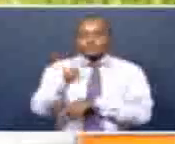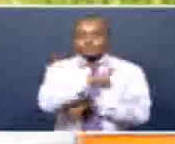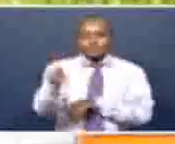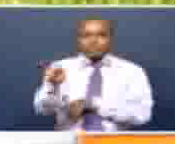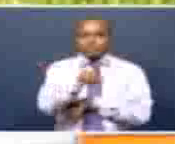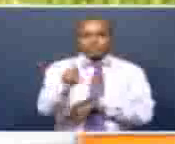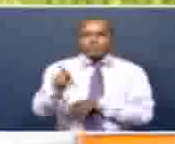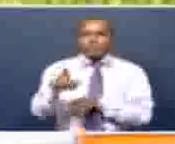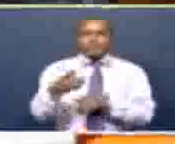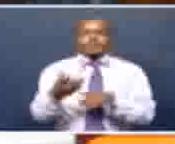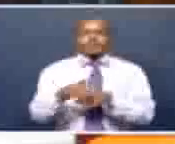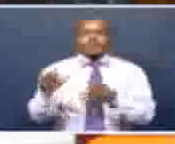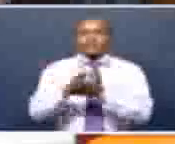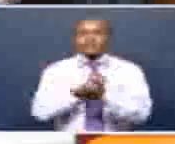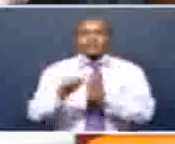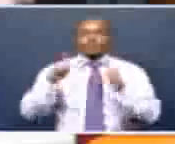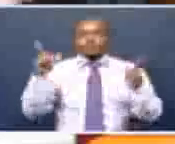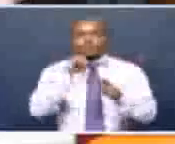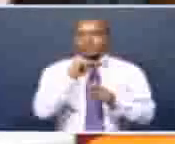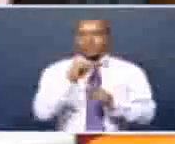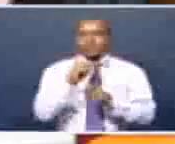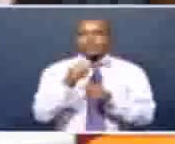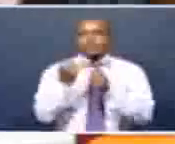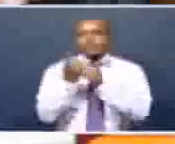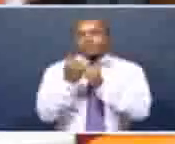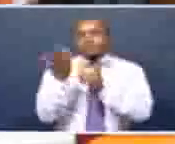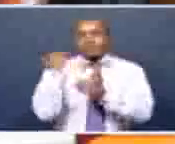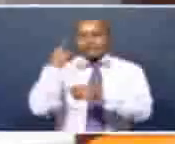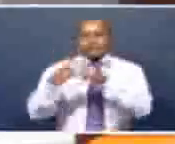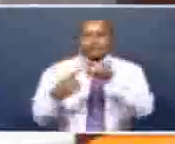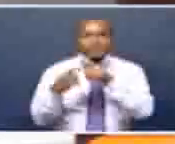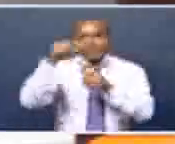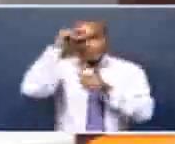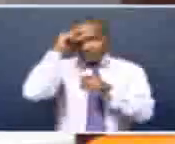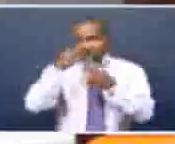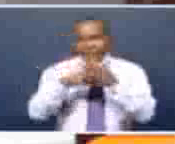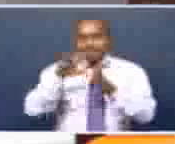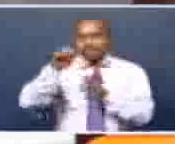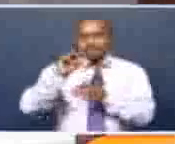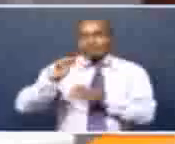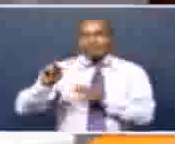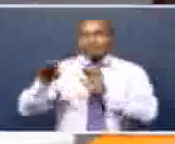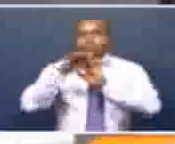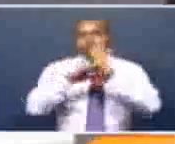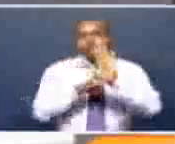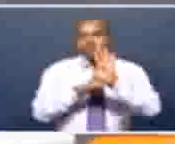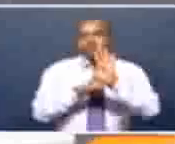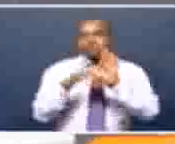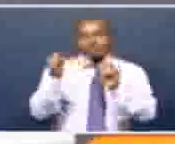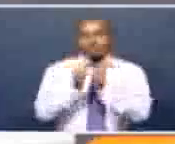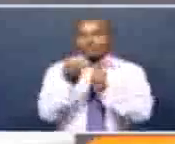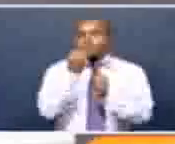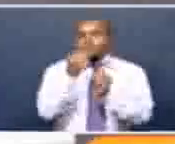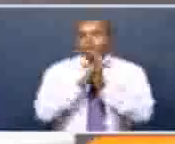uharibifu umefanywa vibaya sana. In mid-November last year, the government embarked on a 50 million shilling program with the Food and